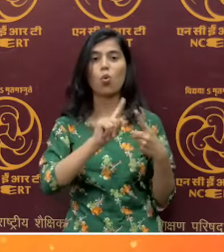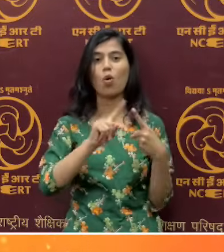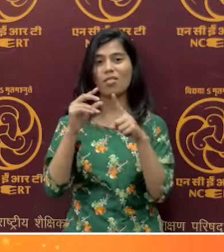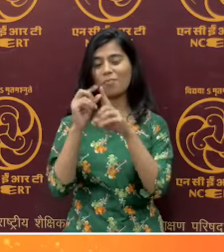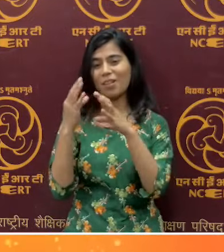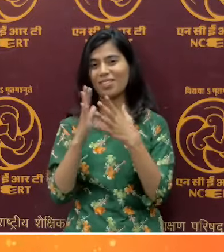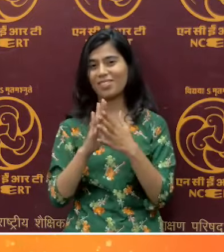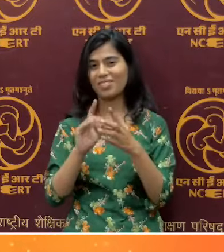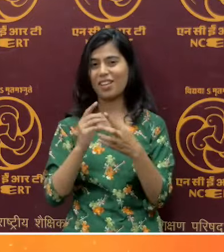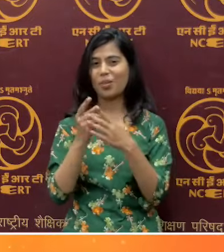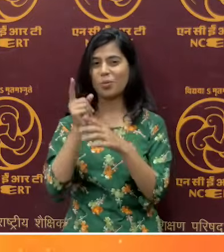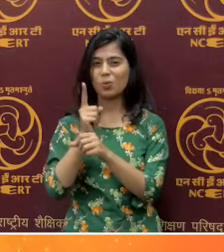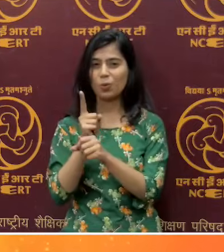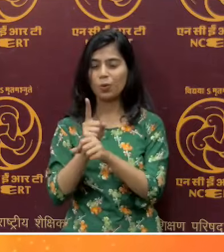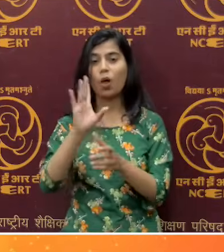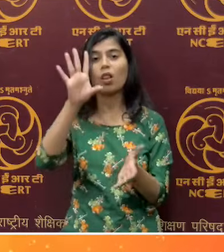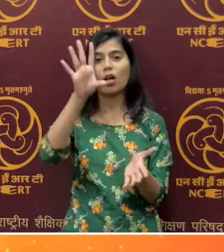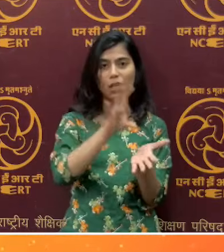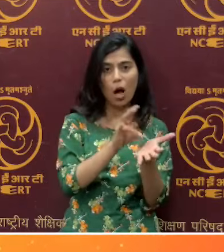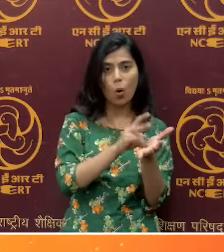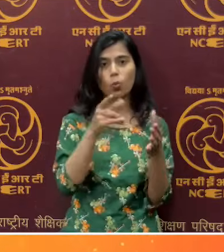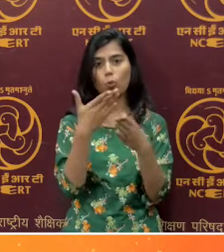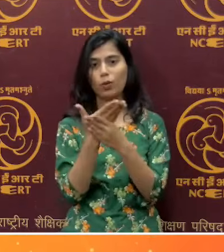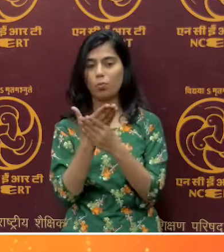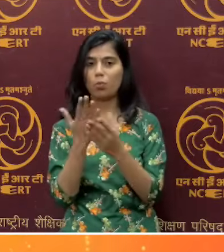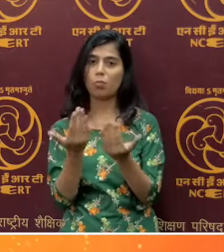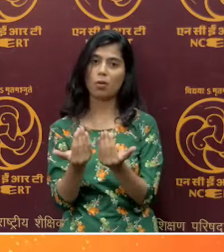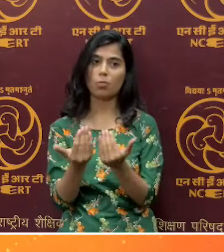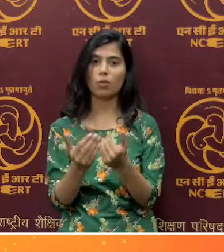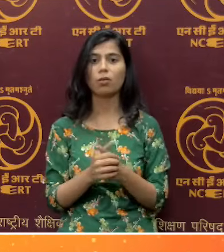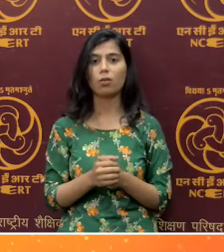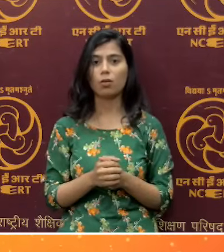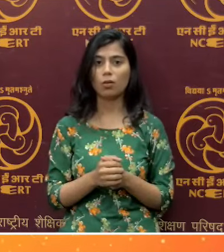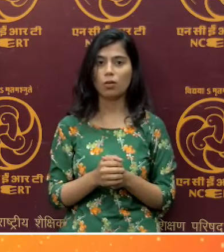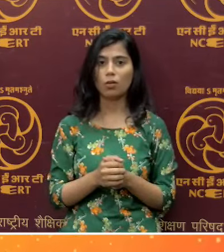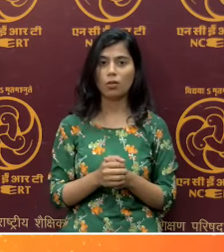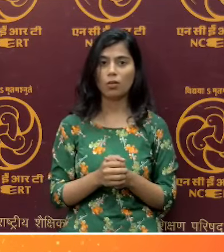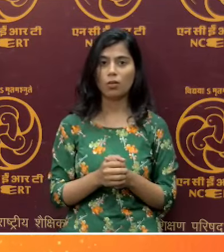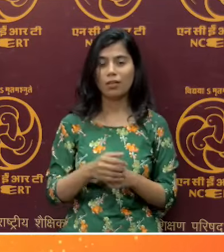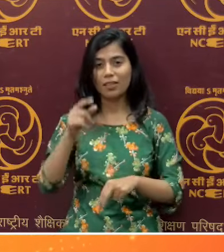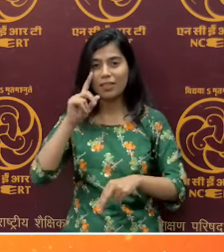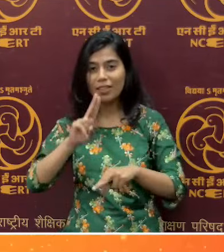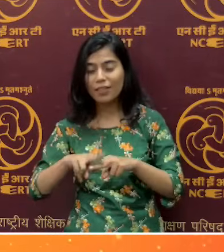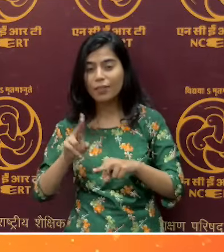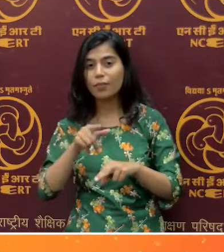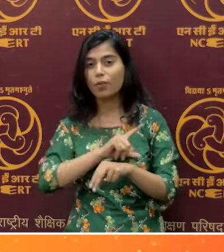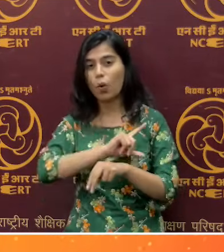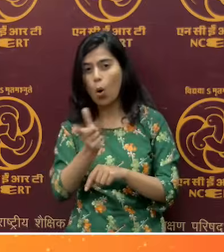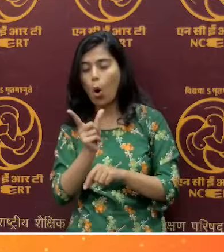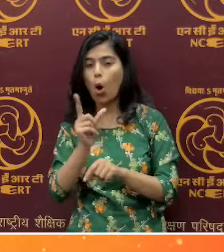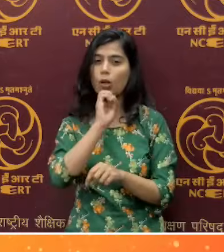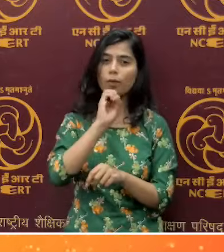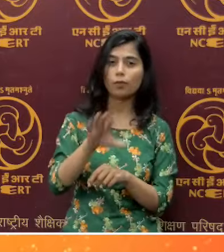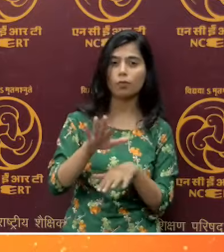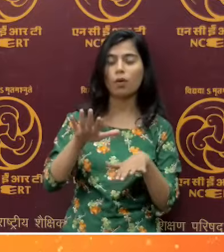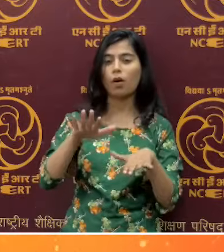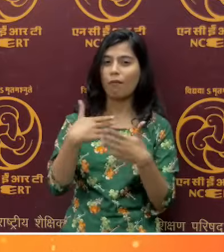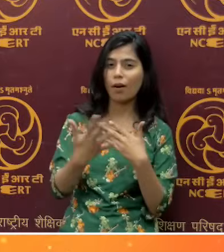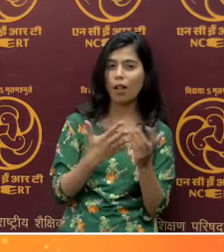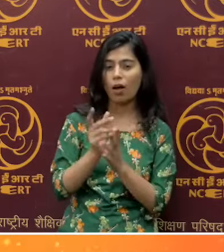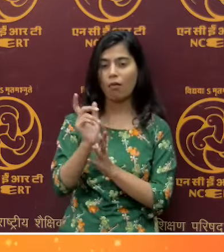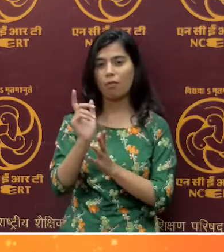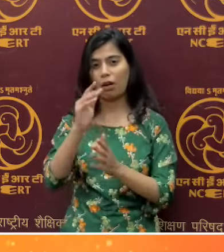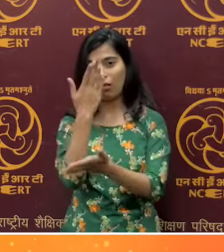educator, they can also download their reports. All right. Okay, so in the reports we have the all information, like whatever the kind